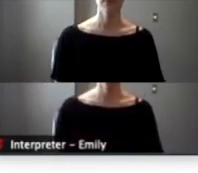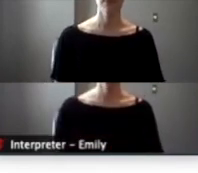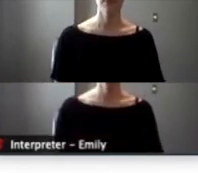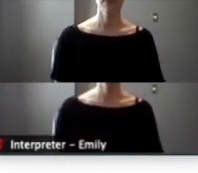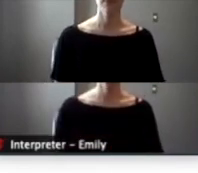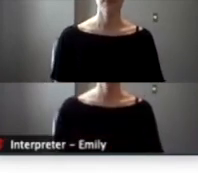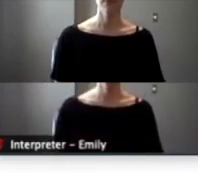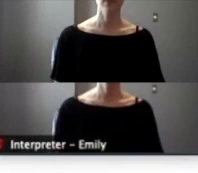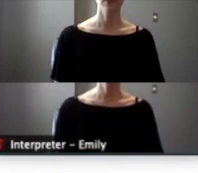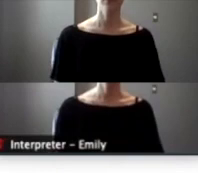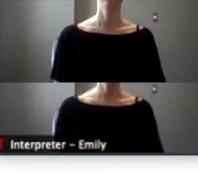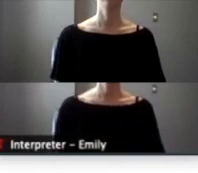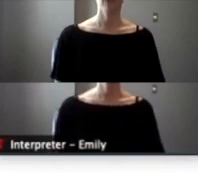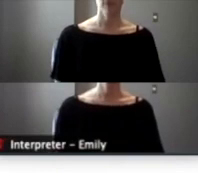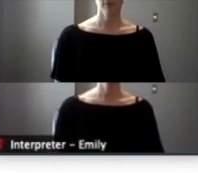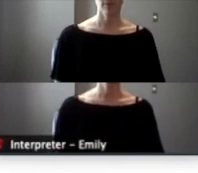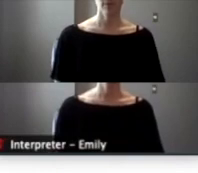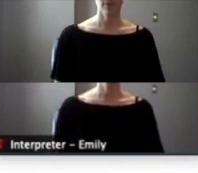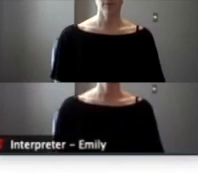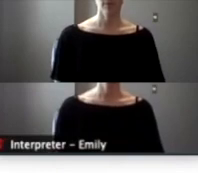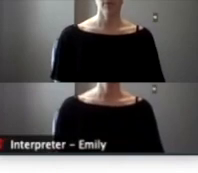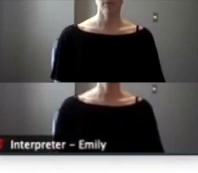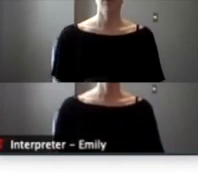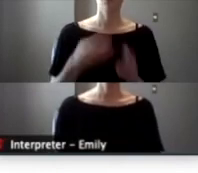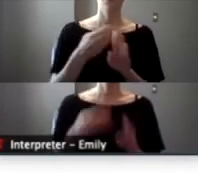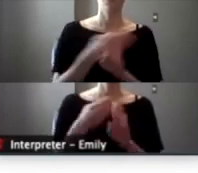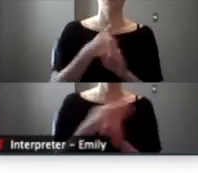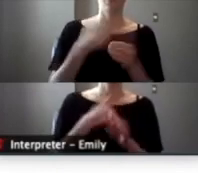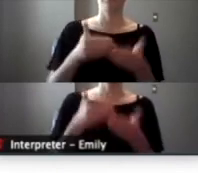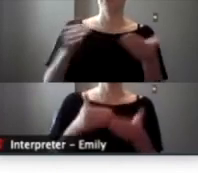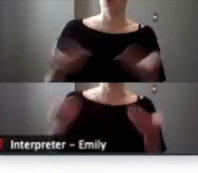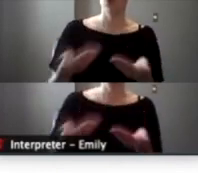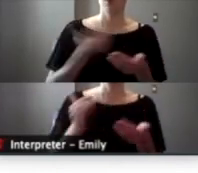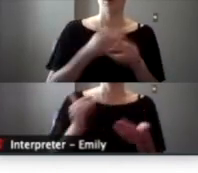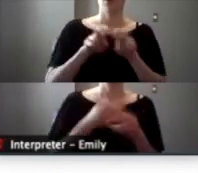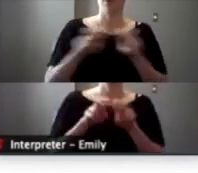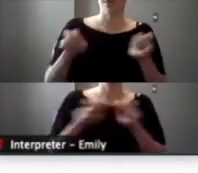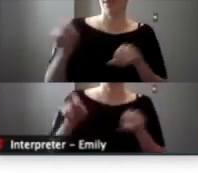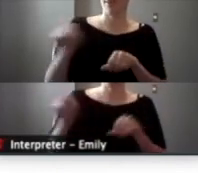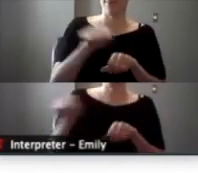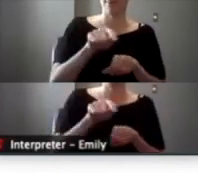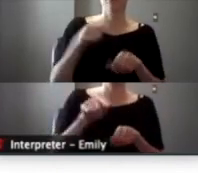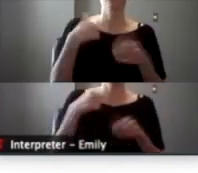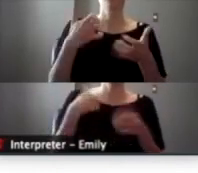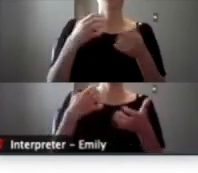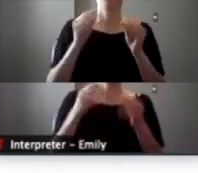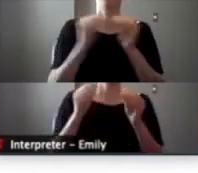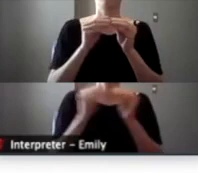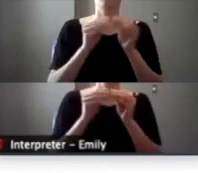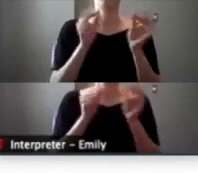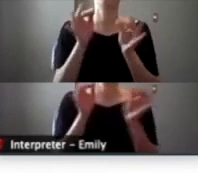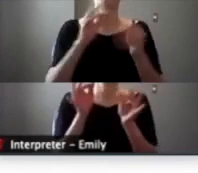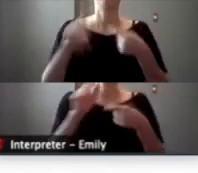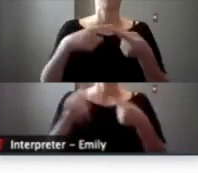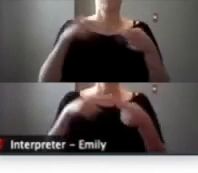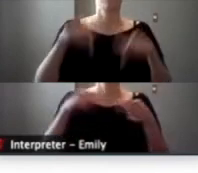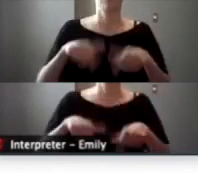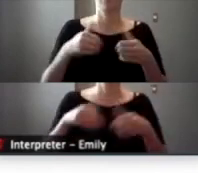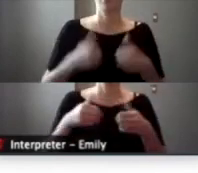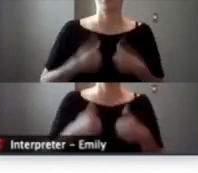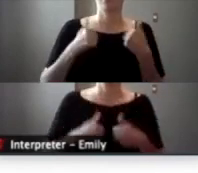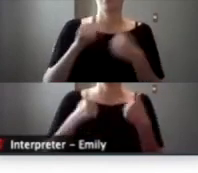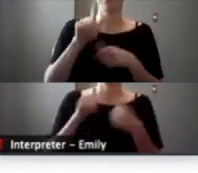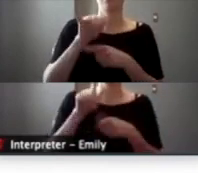So before I introduce our panelists, I just wanted to give you some more information about this live stream. So we have two